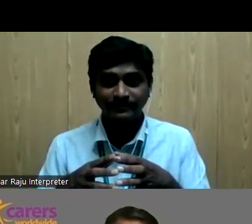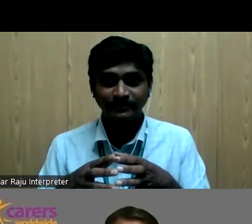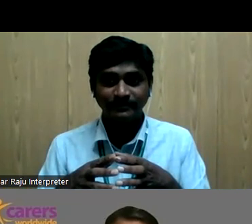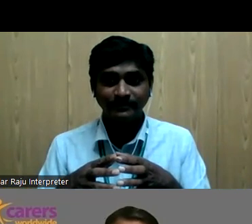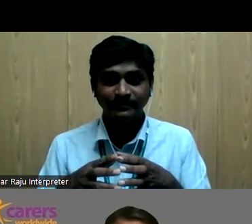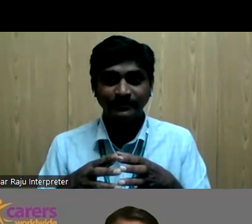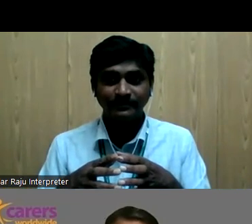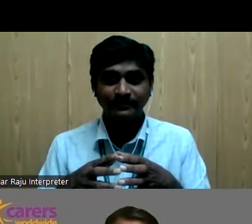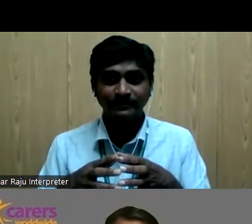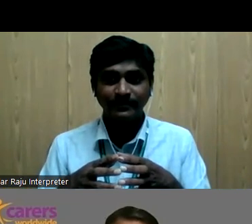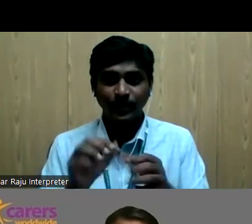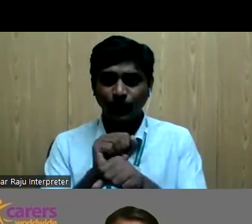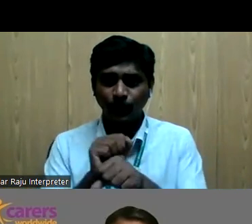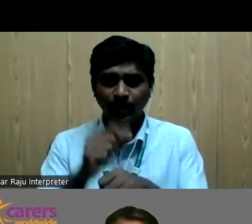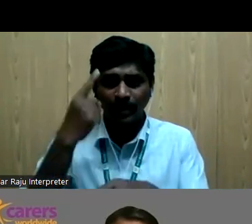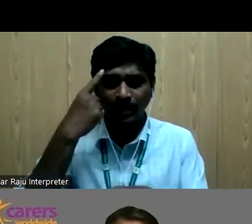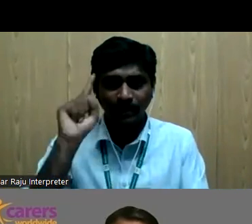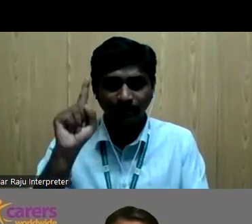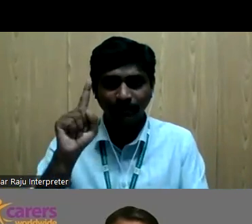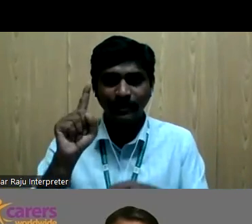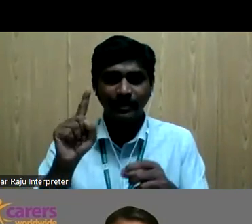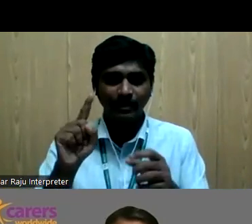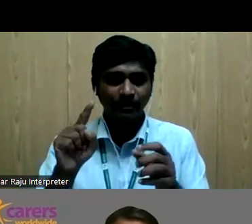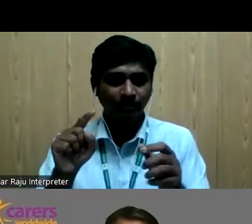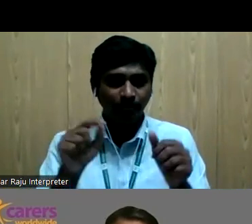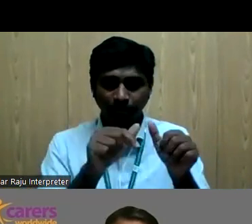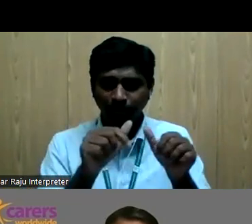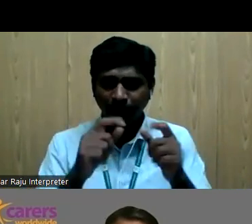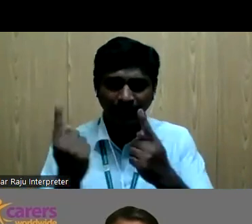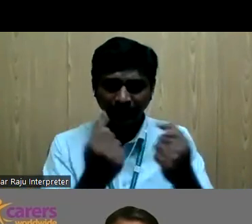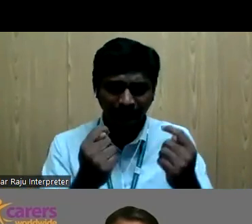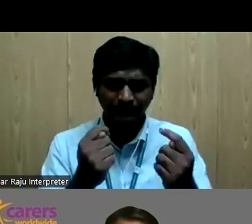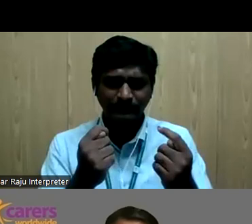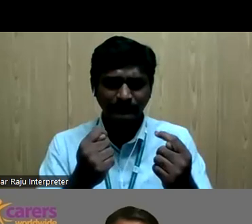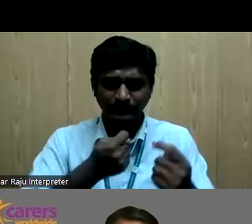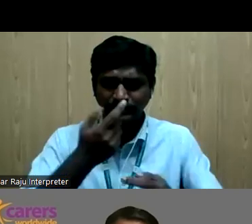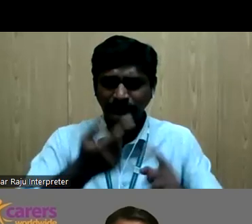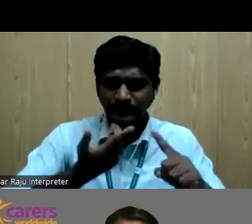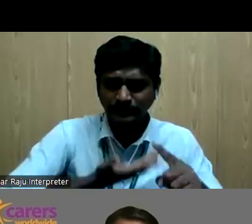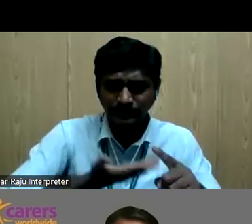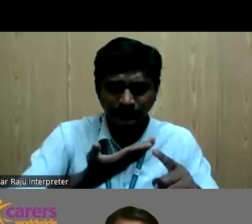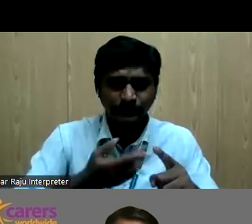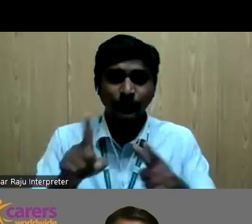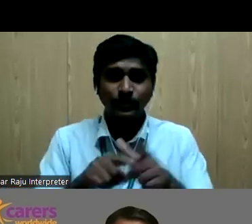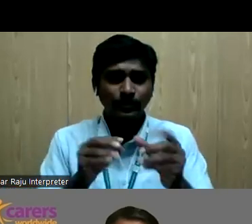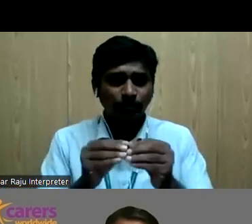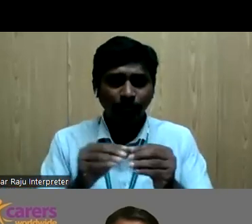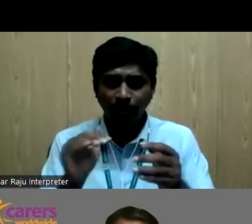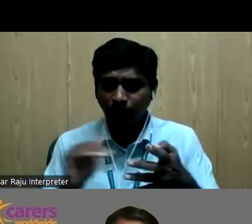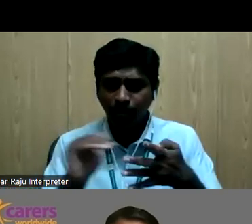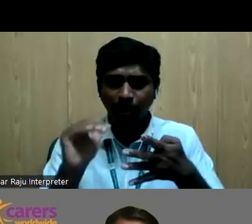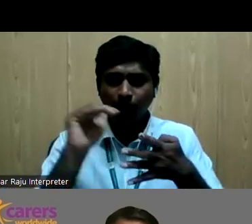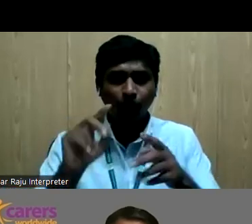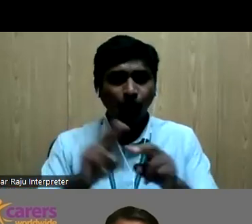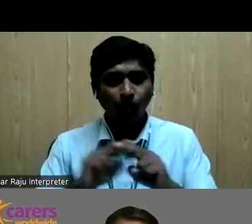working for the assessments, diagnosis, intervention, training, and employment. All levels of services we are